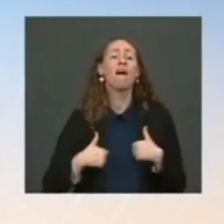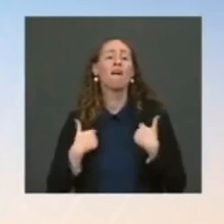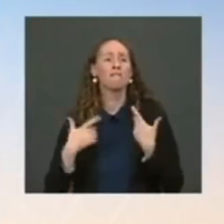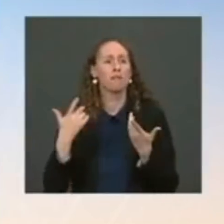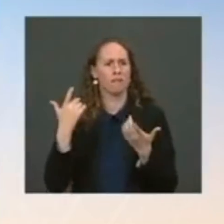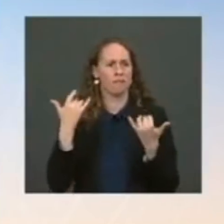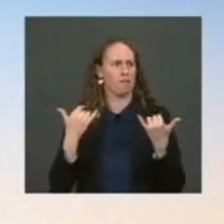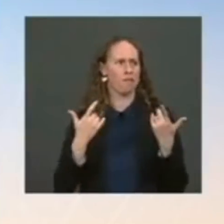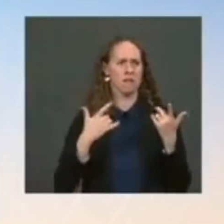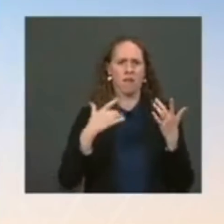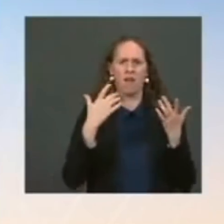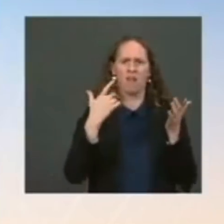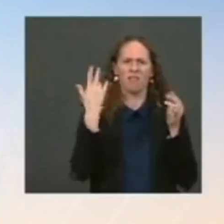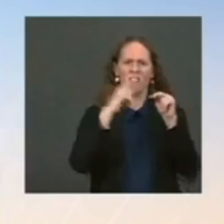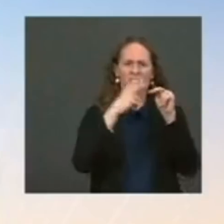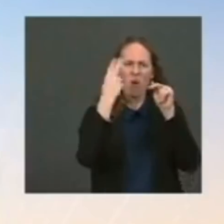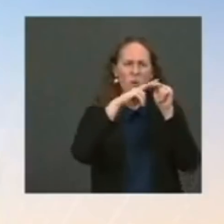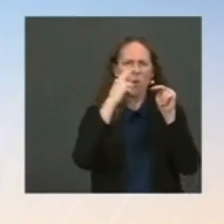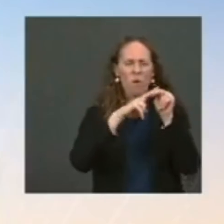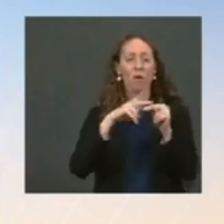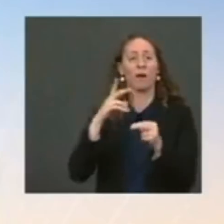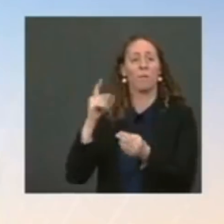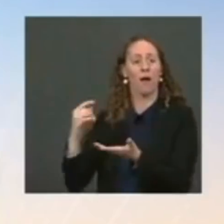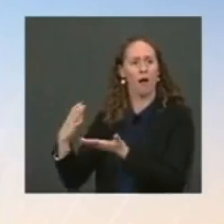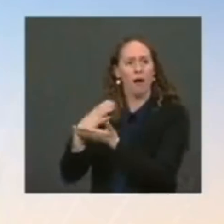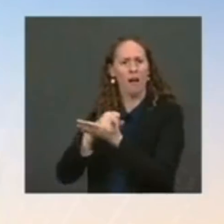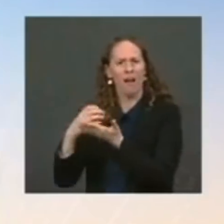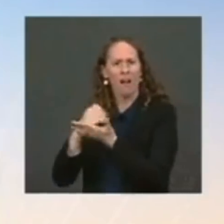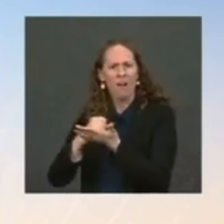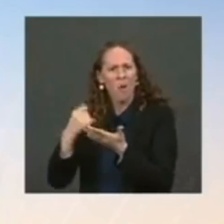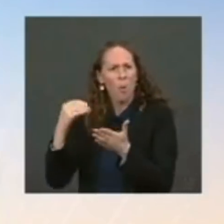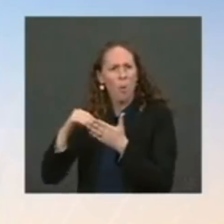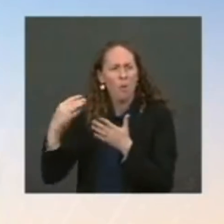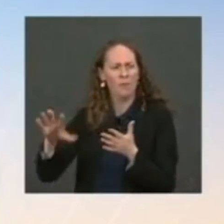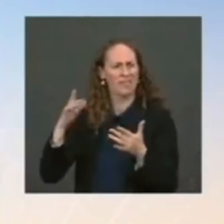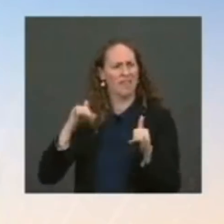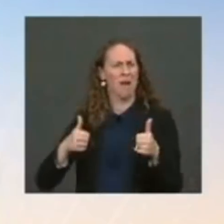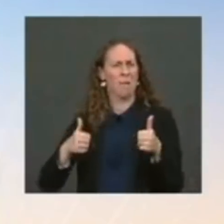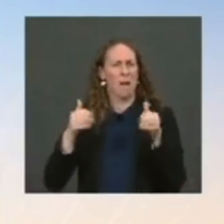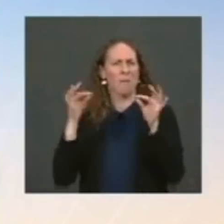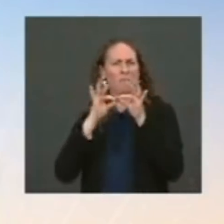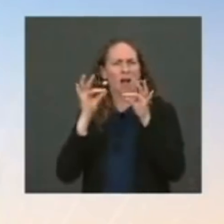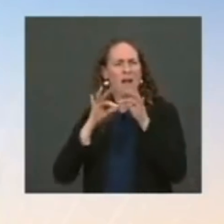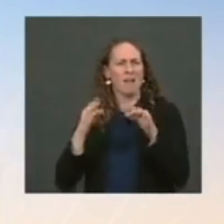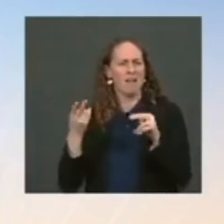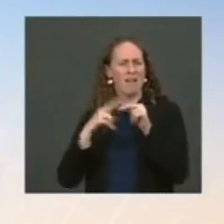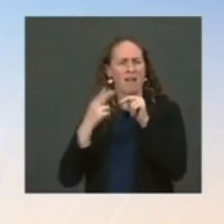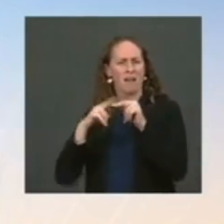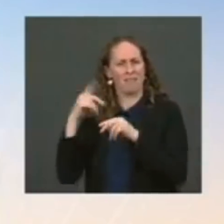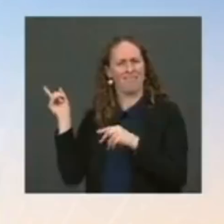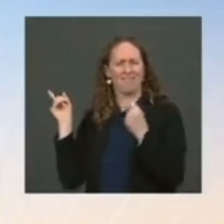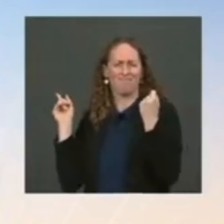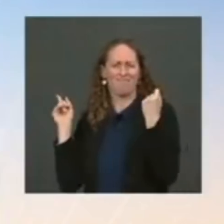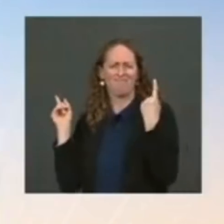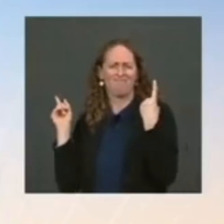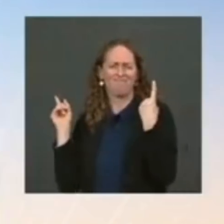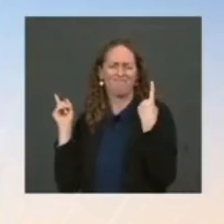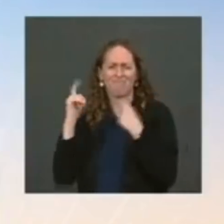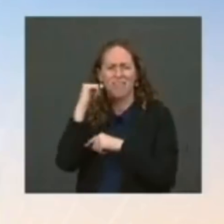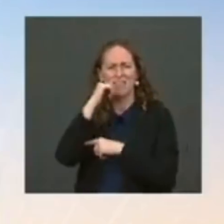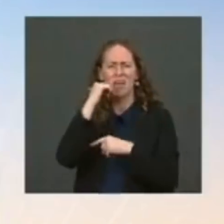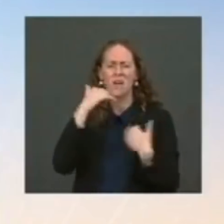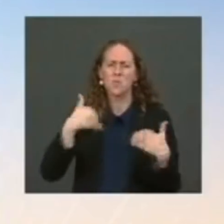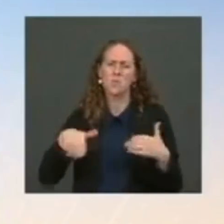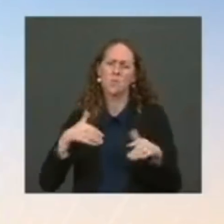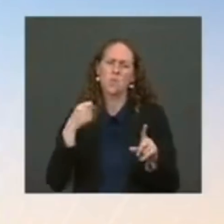down, as much as a lot of progress has been made on the economy, he understands these are issues that are impacting people in their day-to-day lives. I